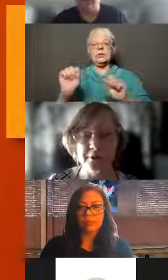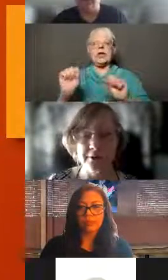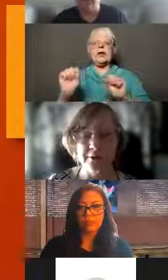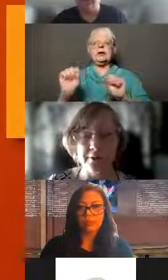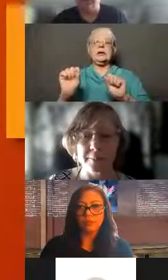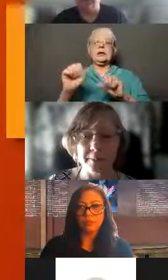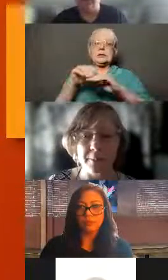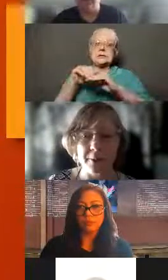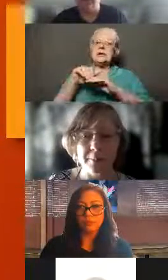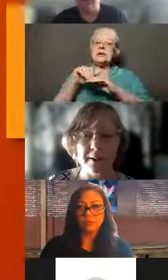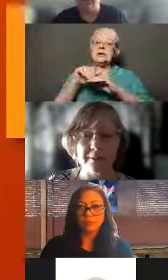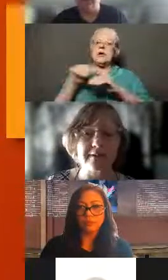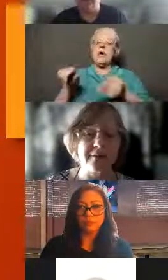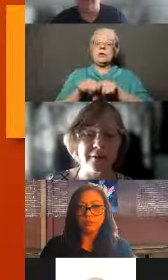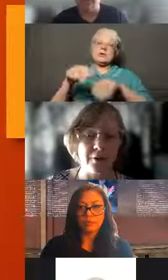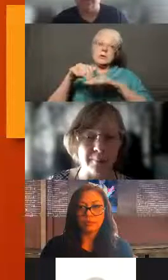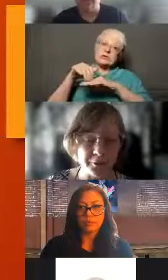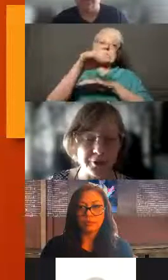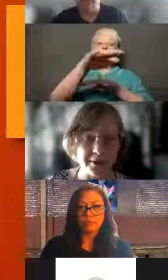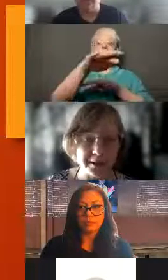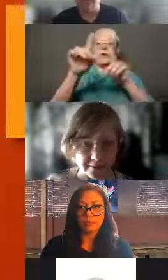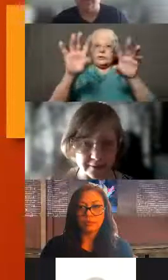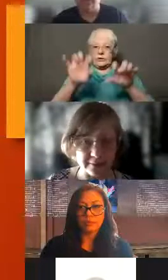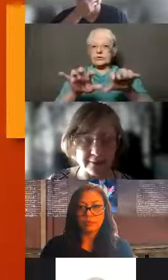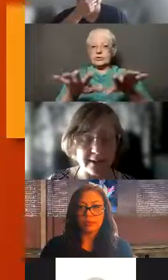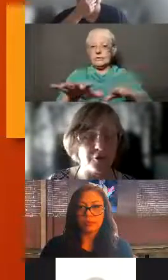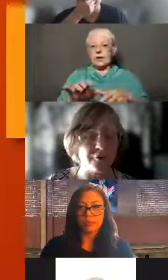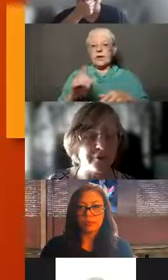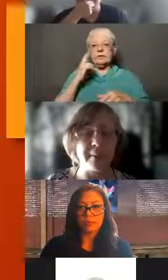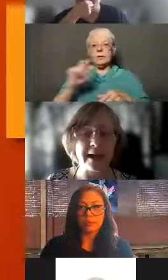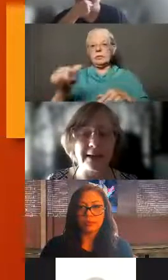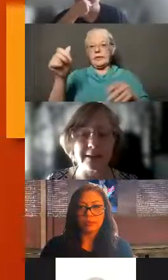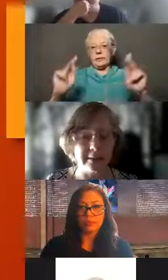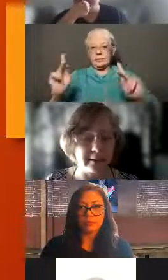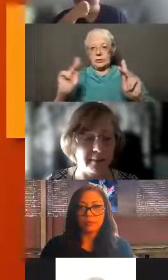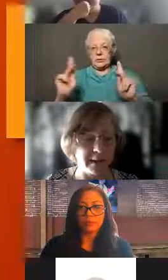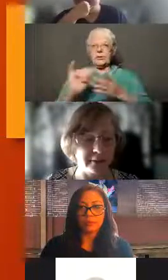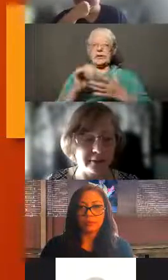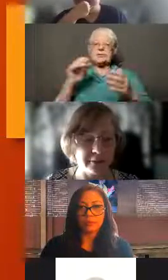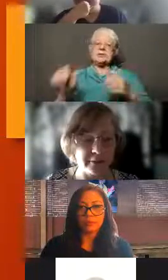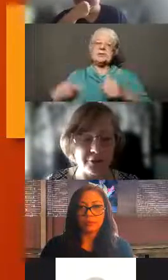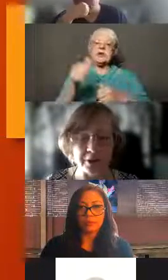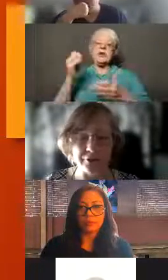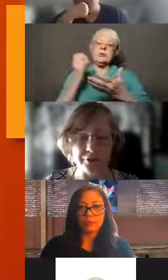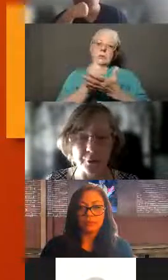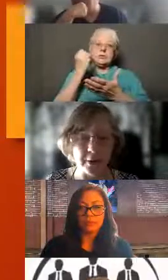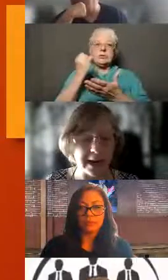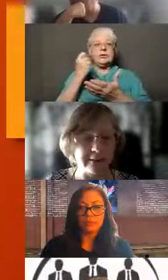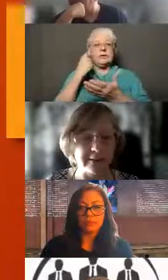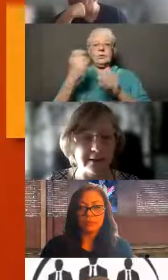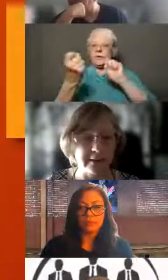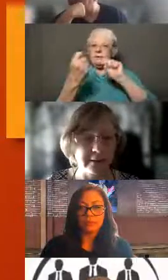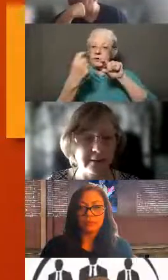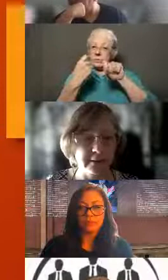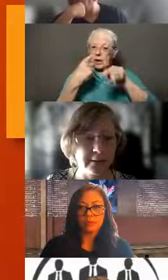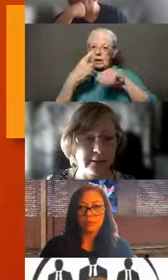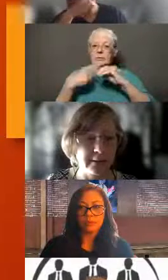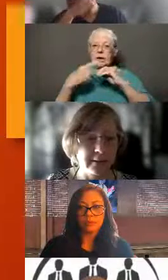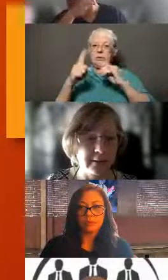out to people, but that's another opportunity to get your feedback in about these questions we're